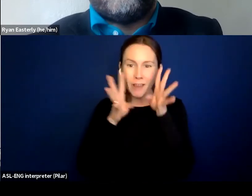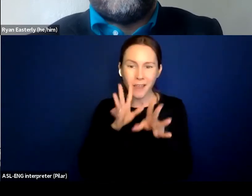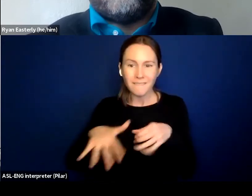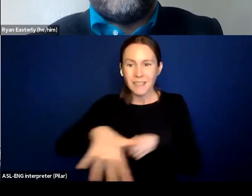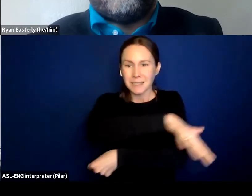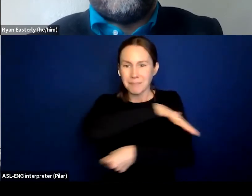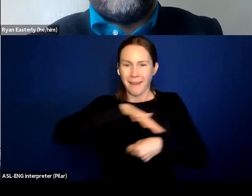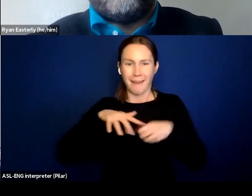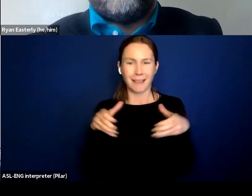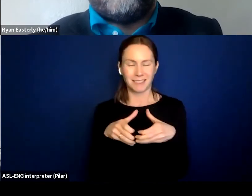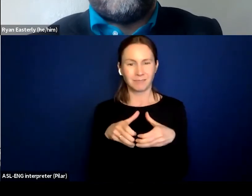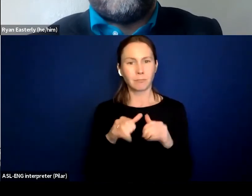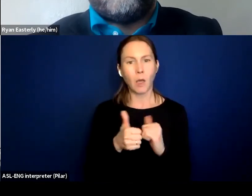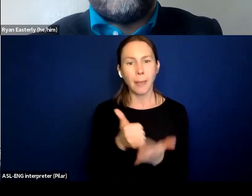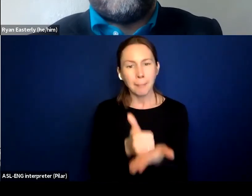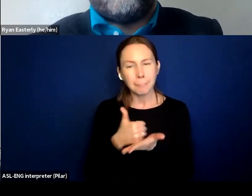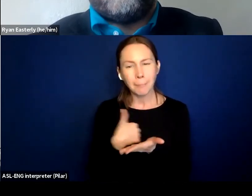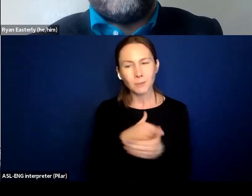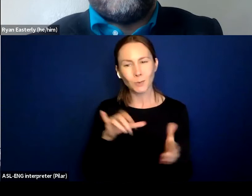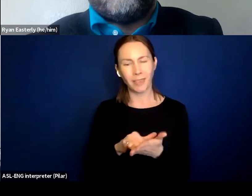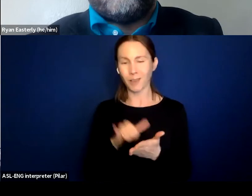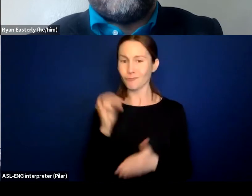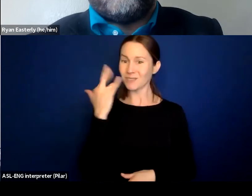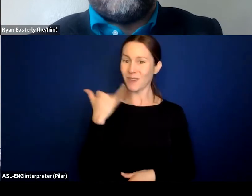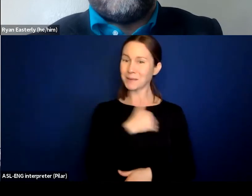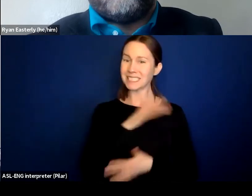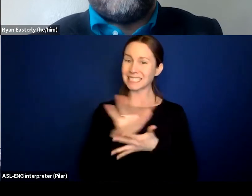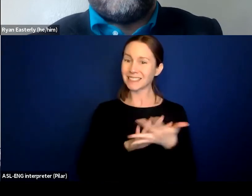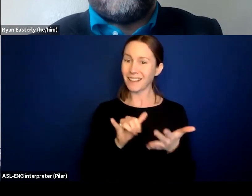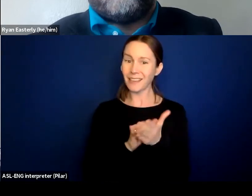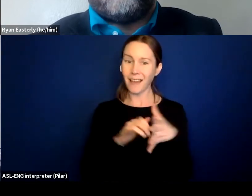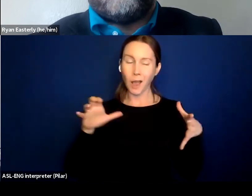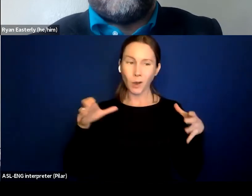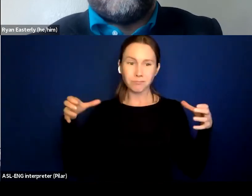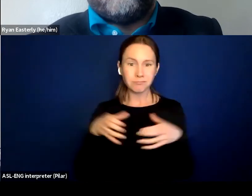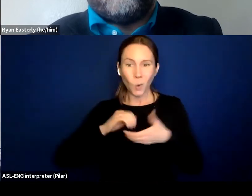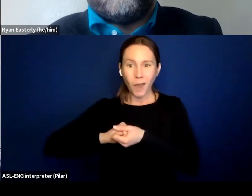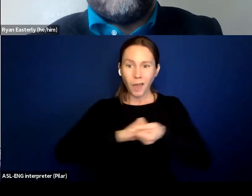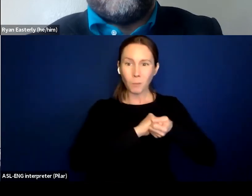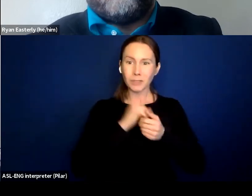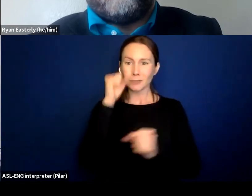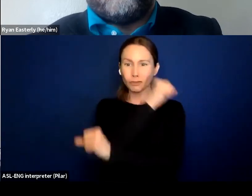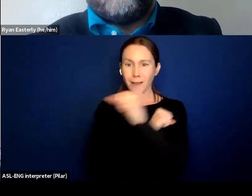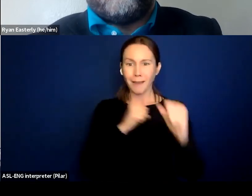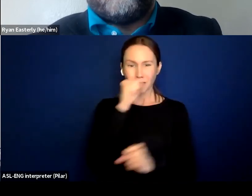so that's what we've really designed the collaborative strategy to do, is to really